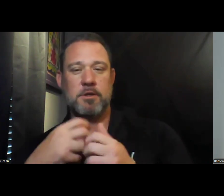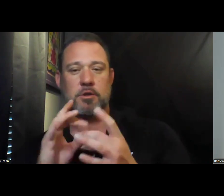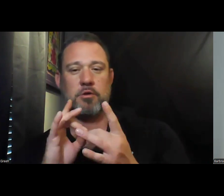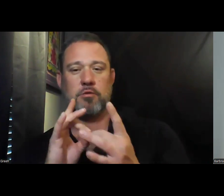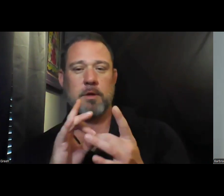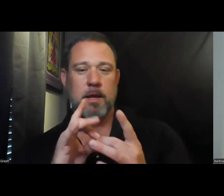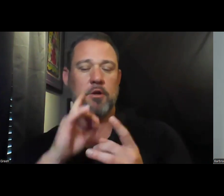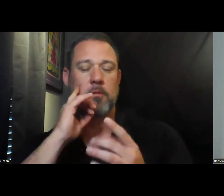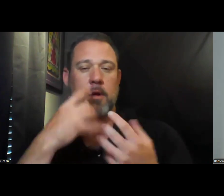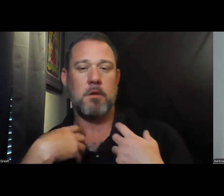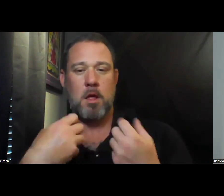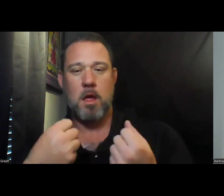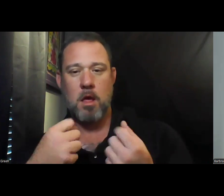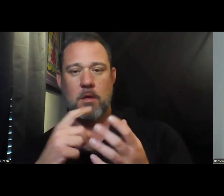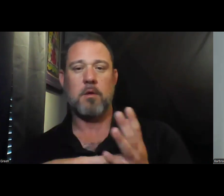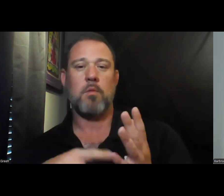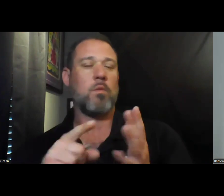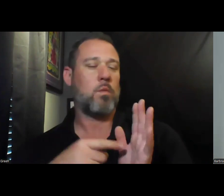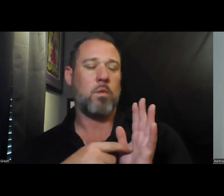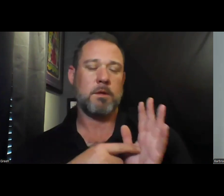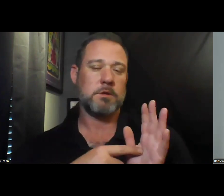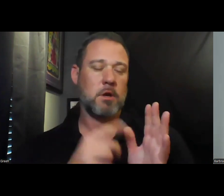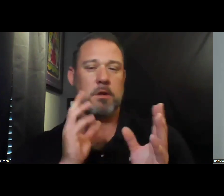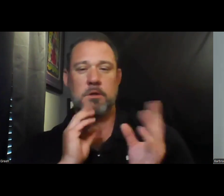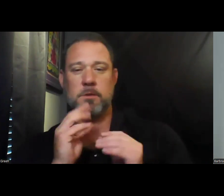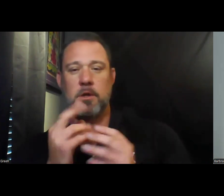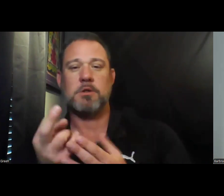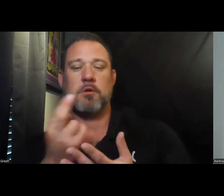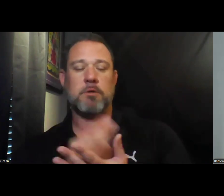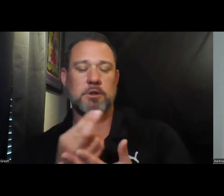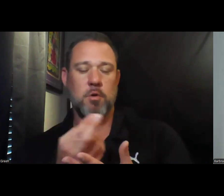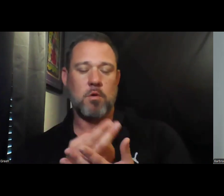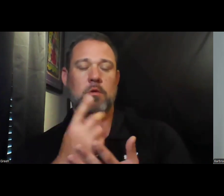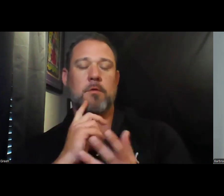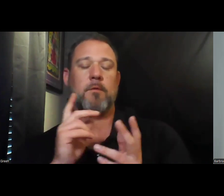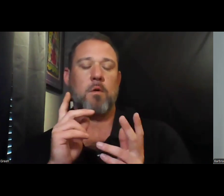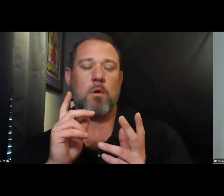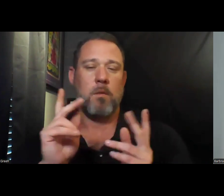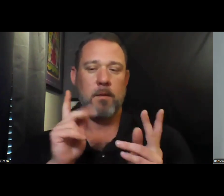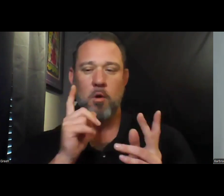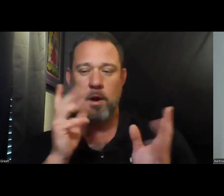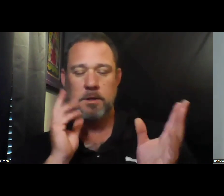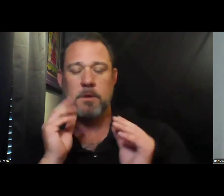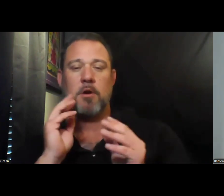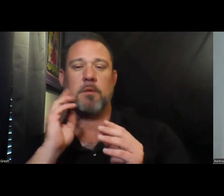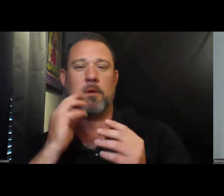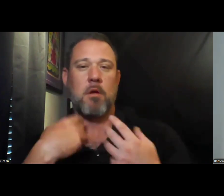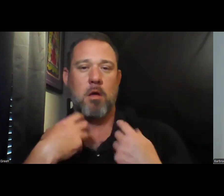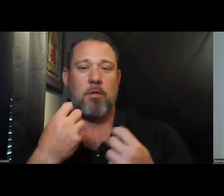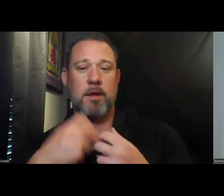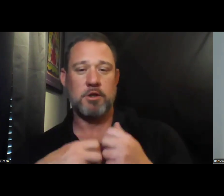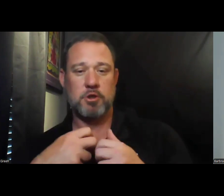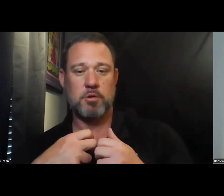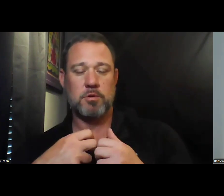to mental health and what the symptoms are and what the resources are for people who are experiencing mental health issues.